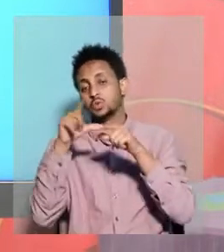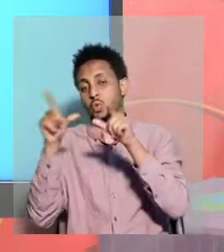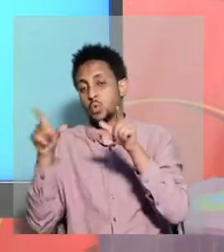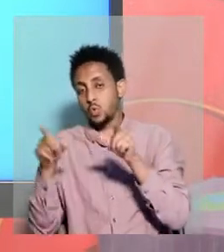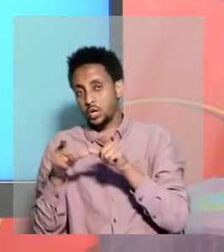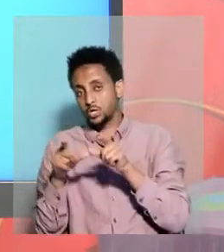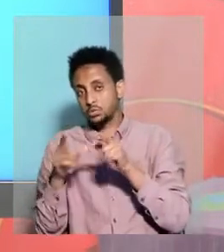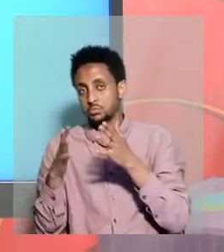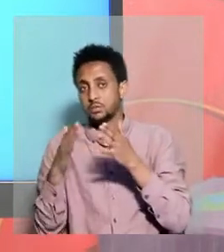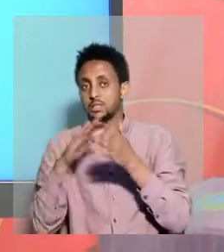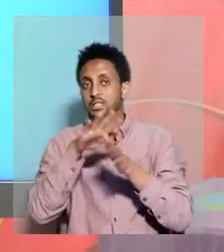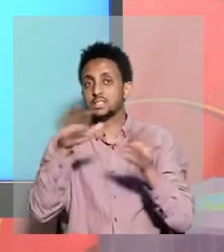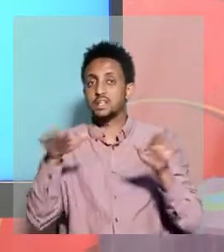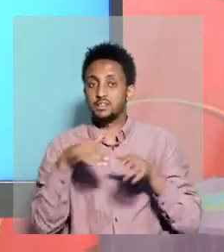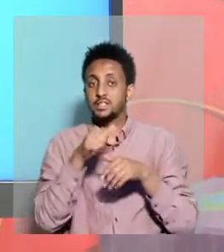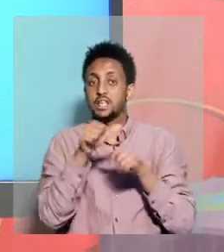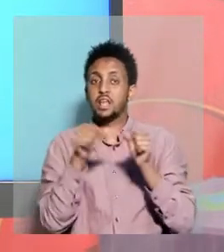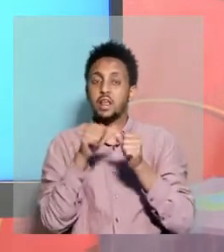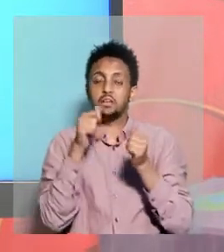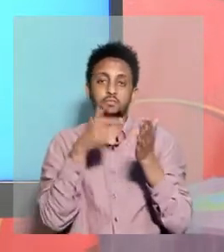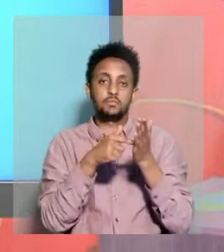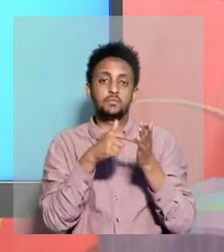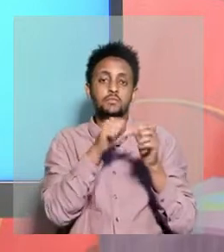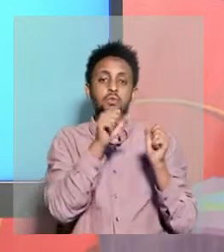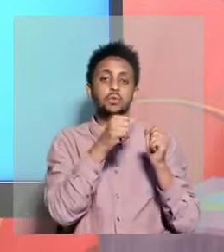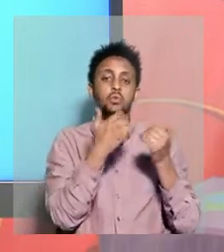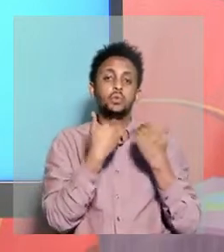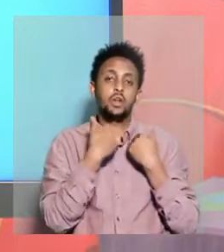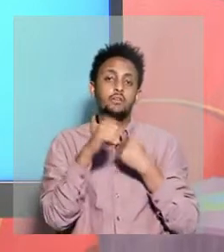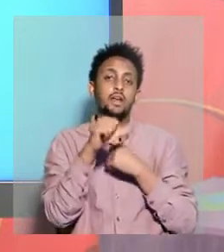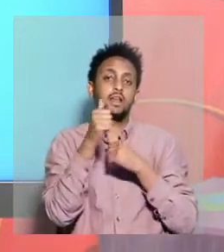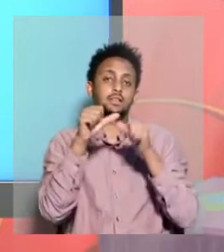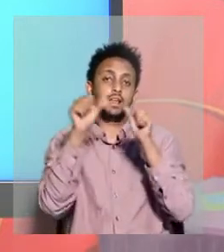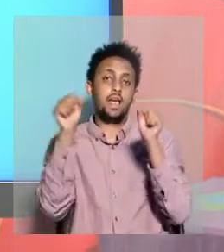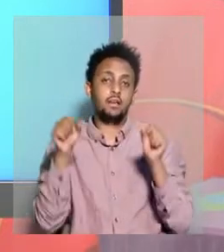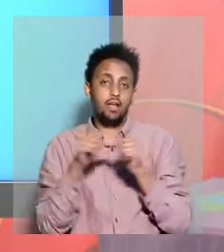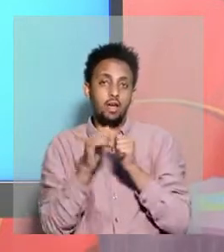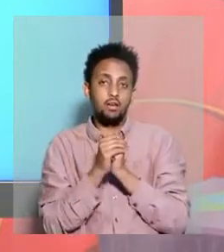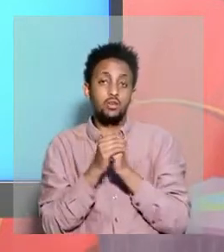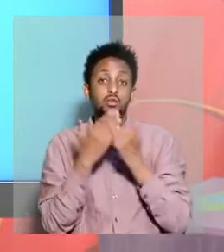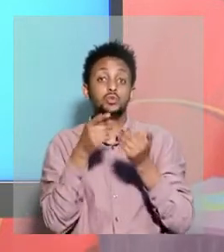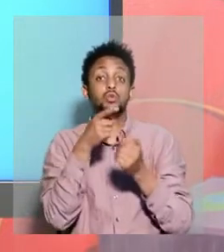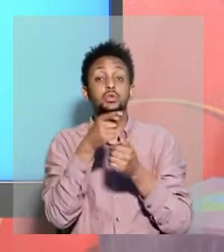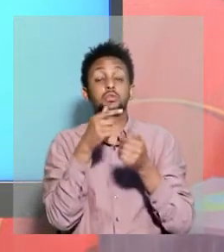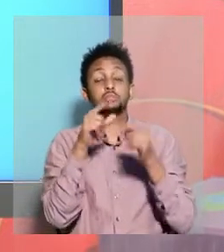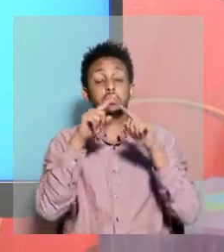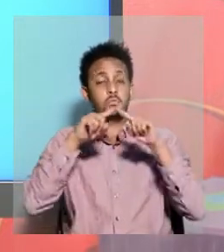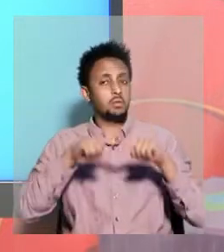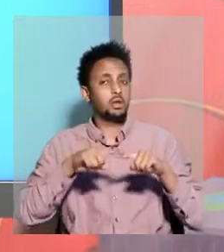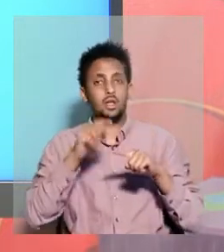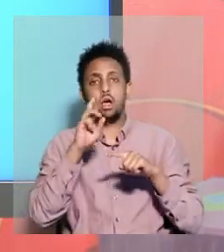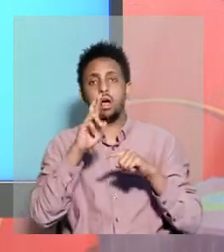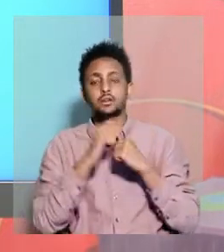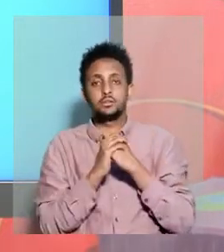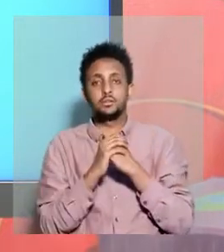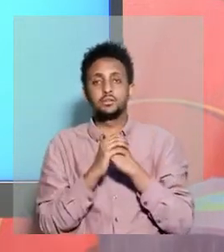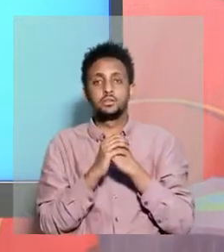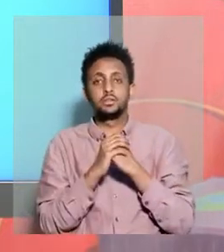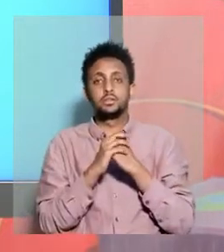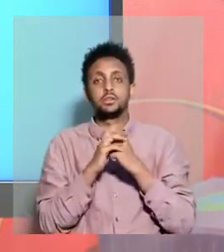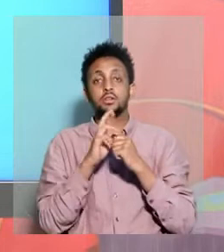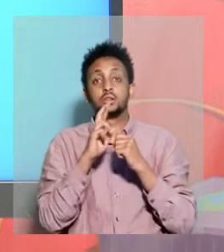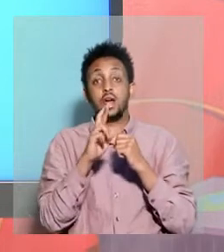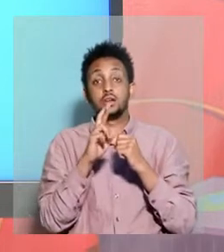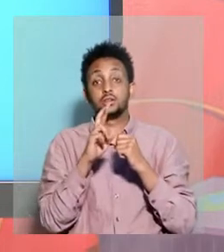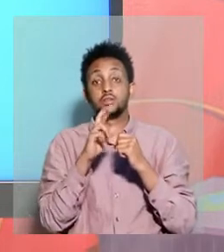location, the surface area is this one. At this location, we have another surface area. So that it depends with r, with the radius